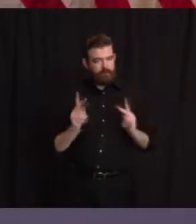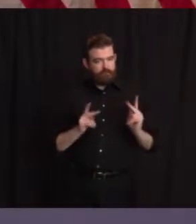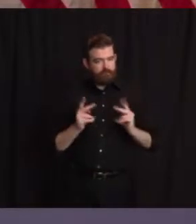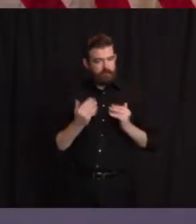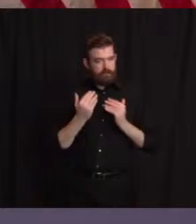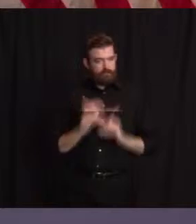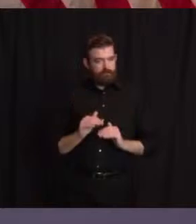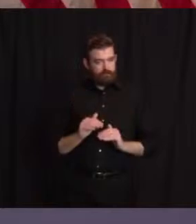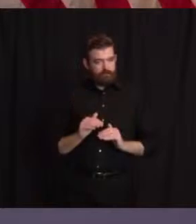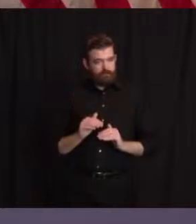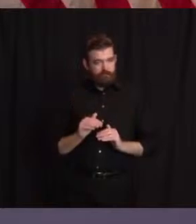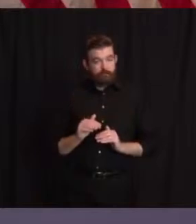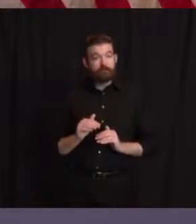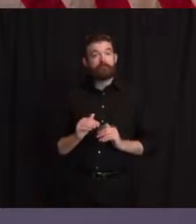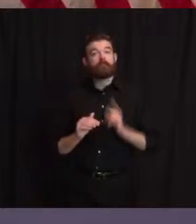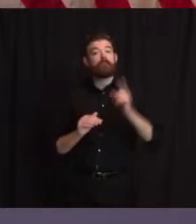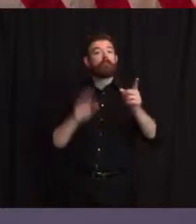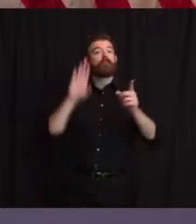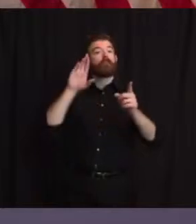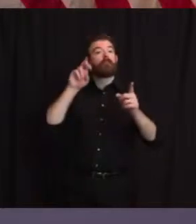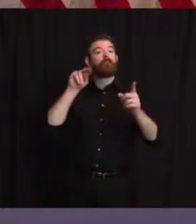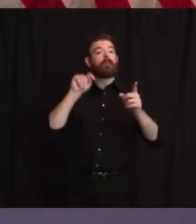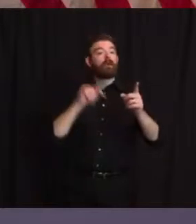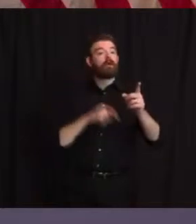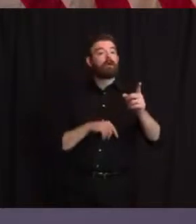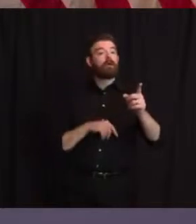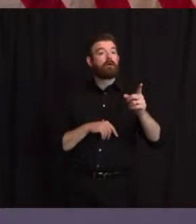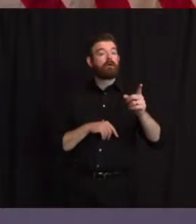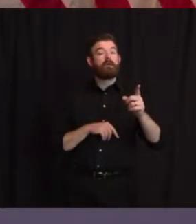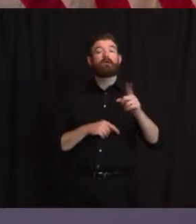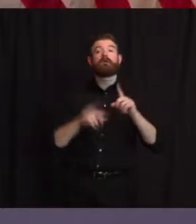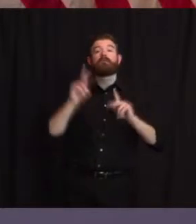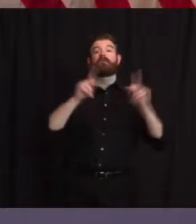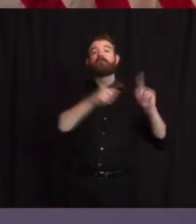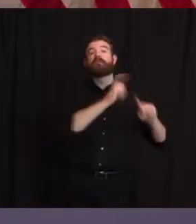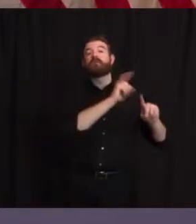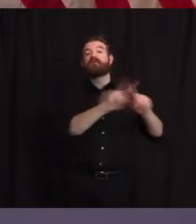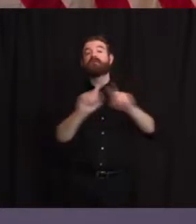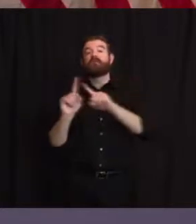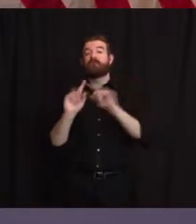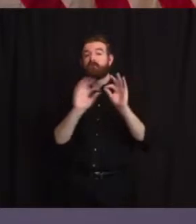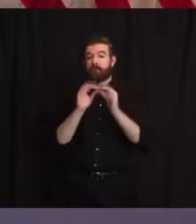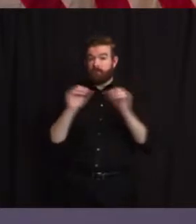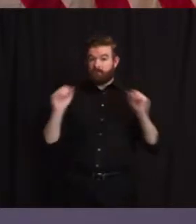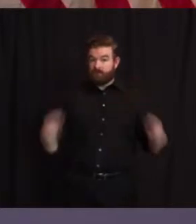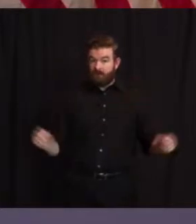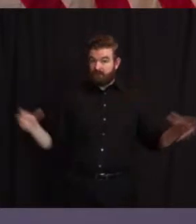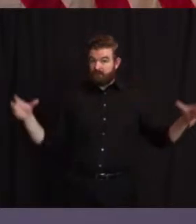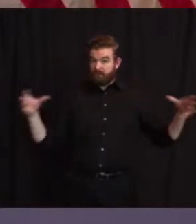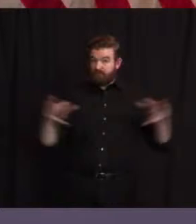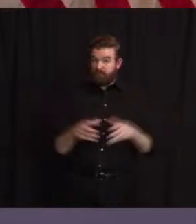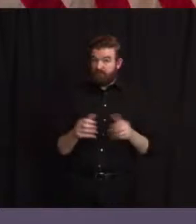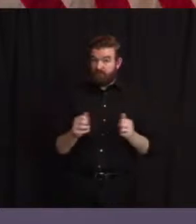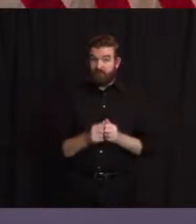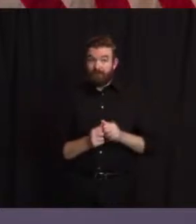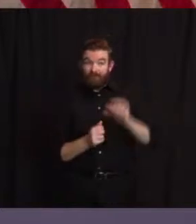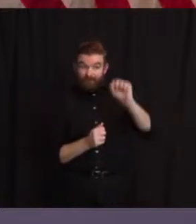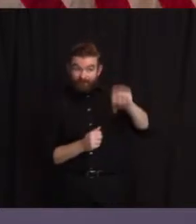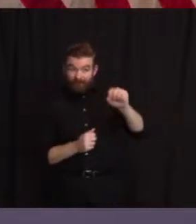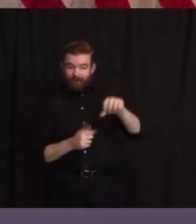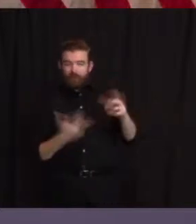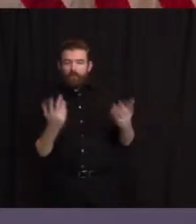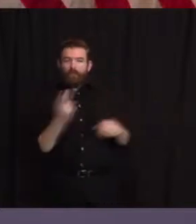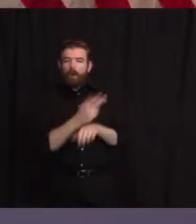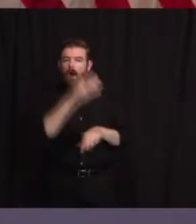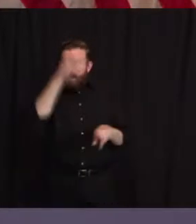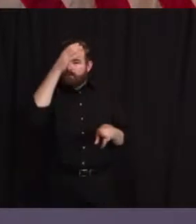people from different families could, as long as they need to be... Yeah, but I think that you got to be smart. You got to use common sense. I think this is going to be a